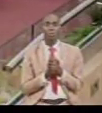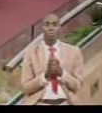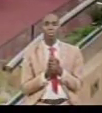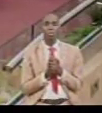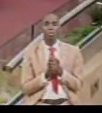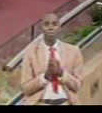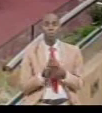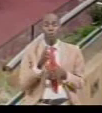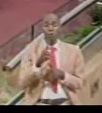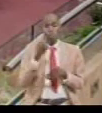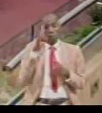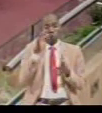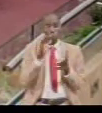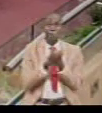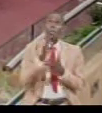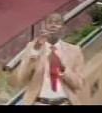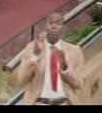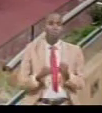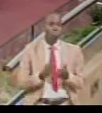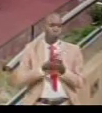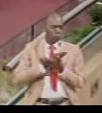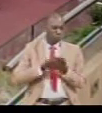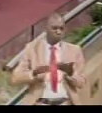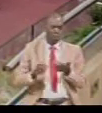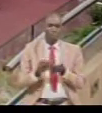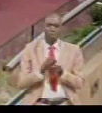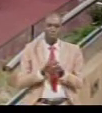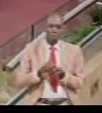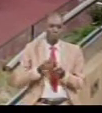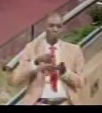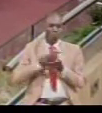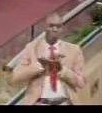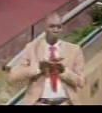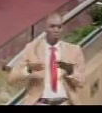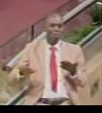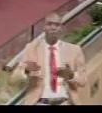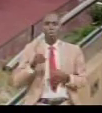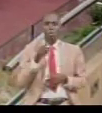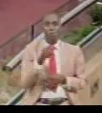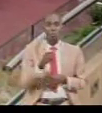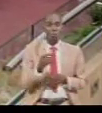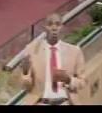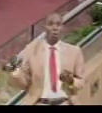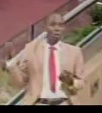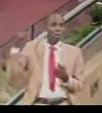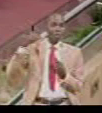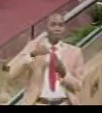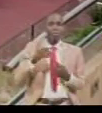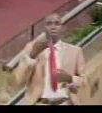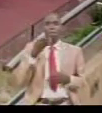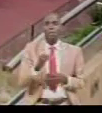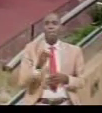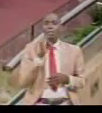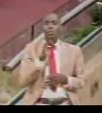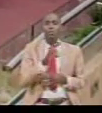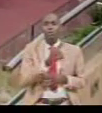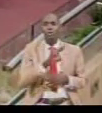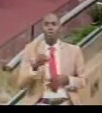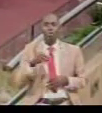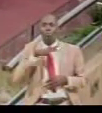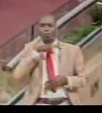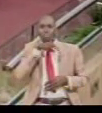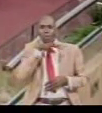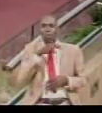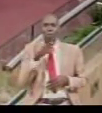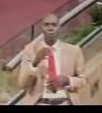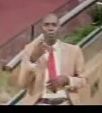You believe he can cleanse you, wash you, purge you, purify you until there is no stain of the